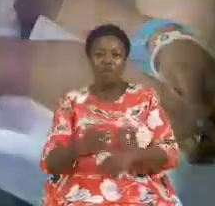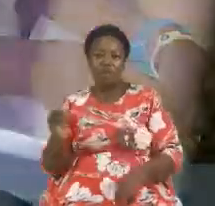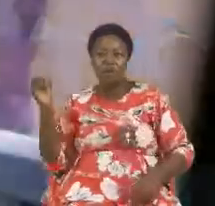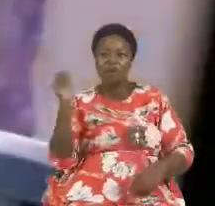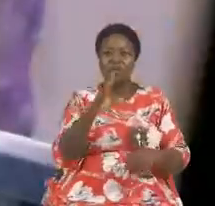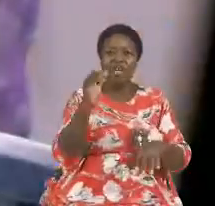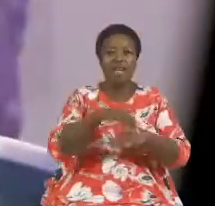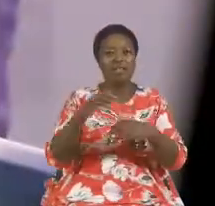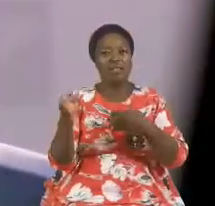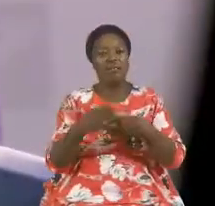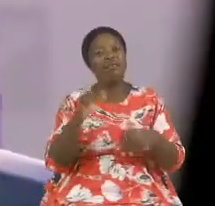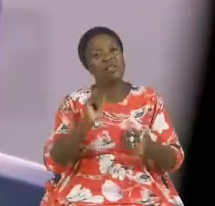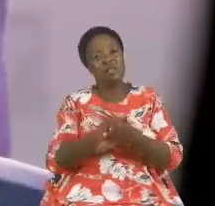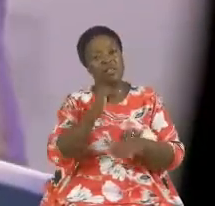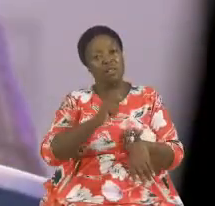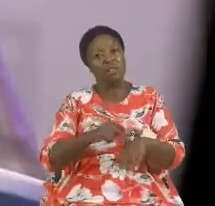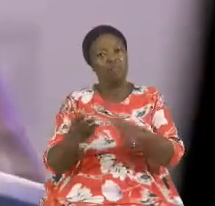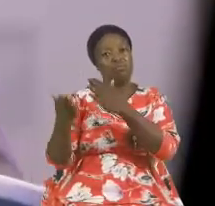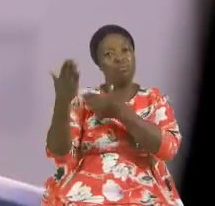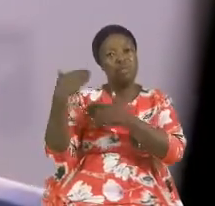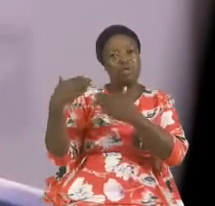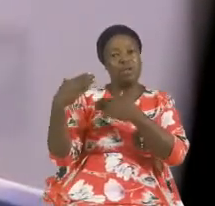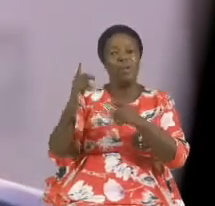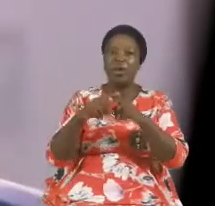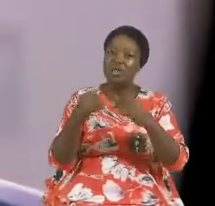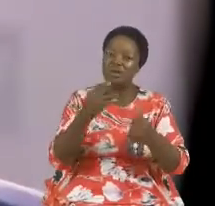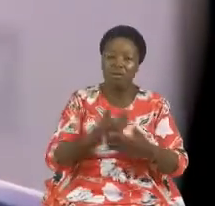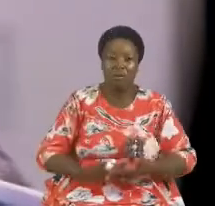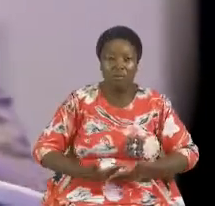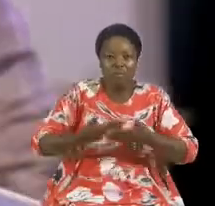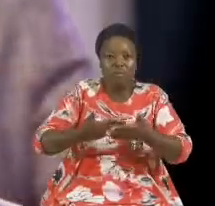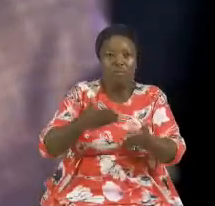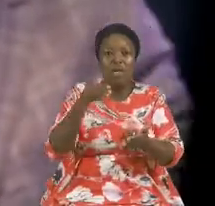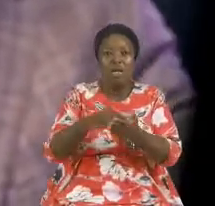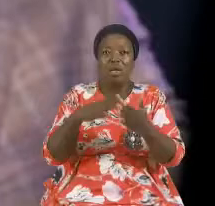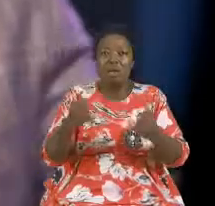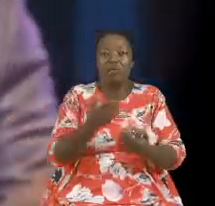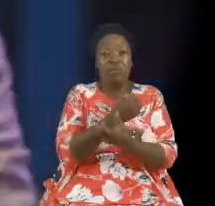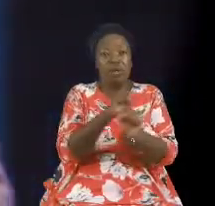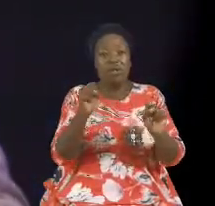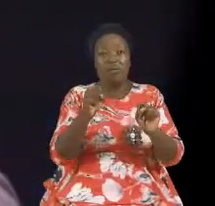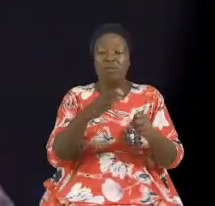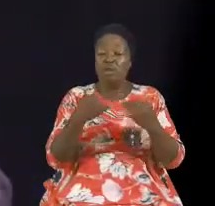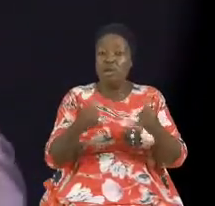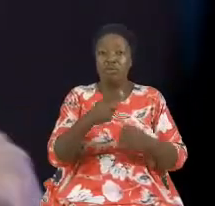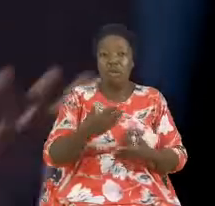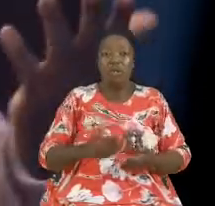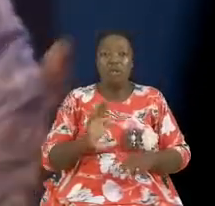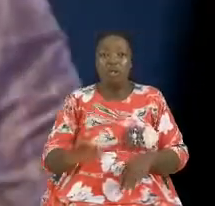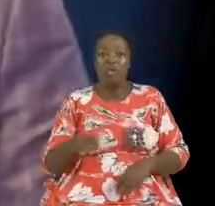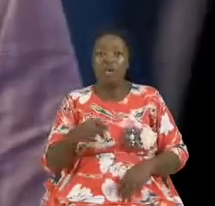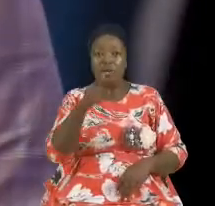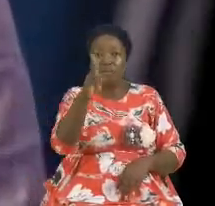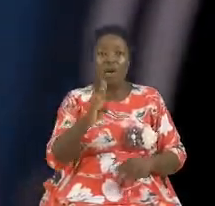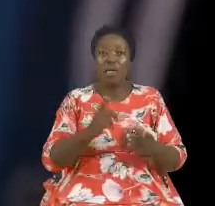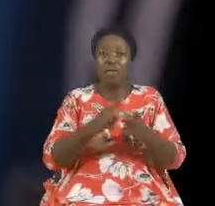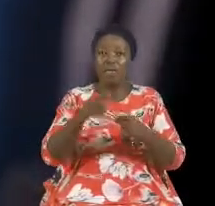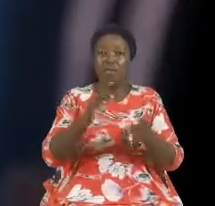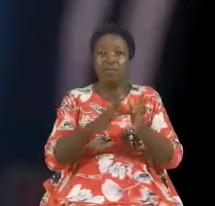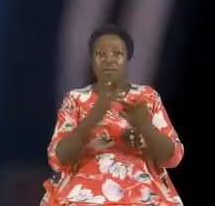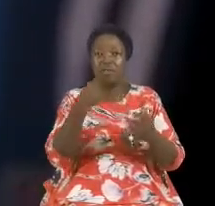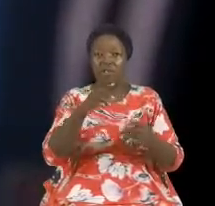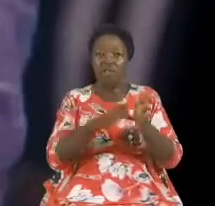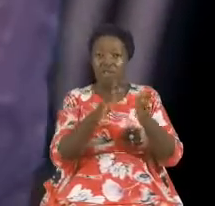stinging word and you throw it at them. That was the past. But now you are born again, now you are a child